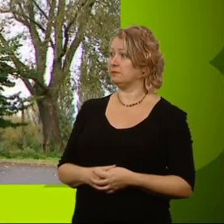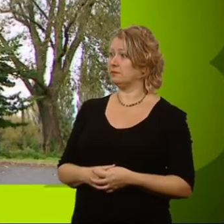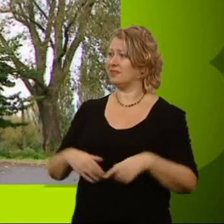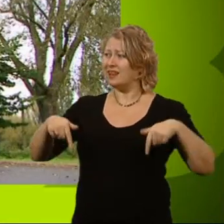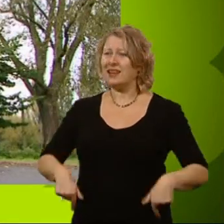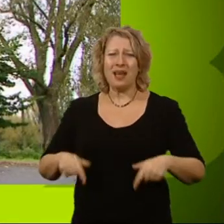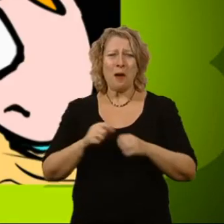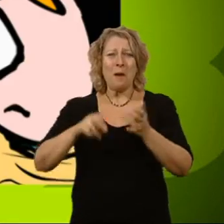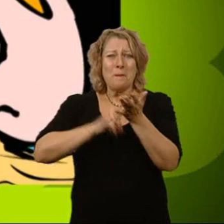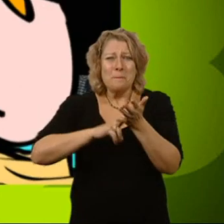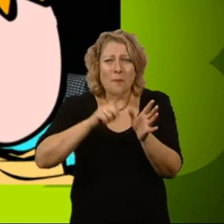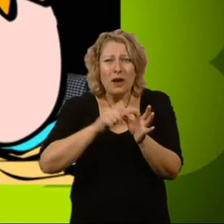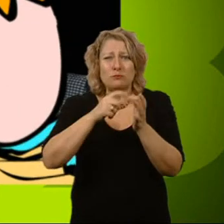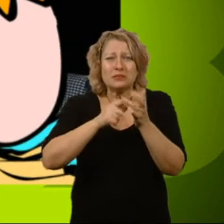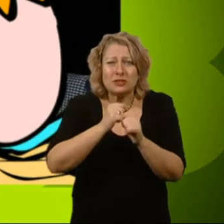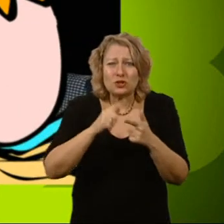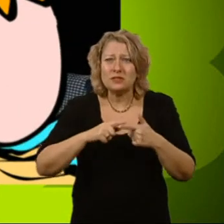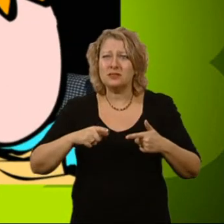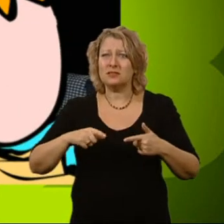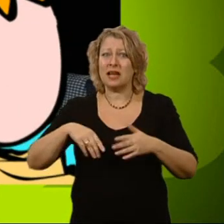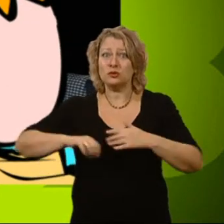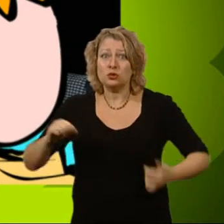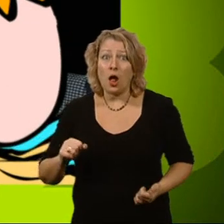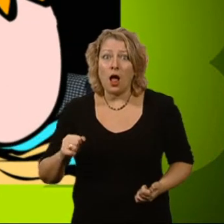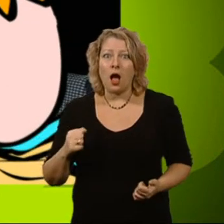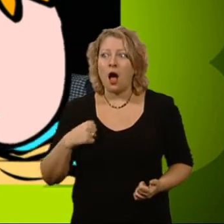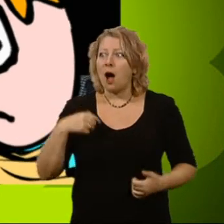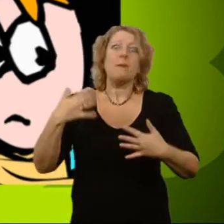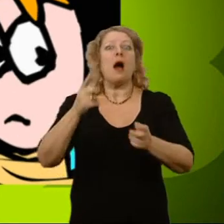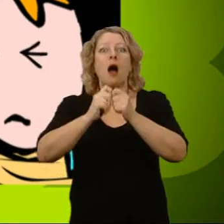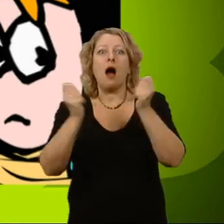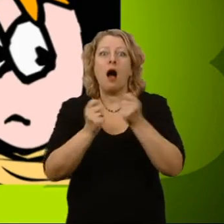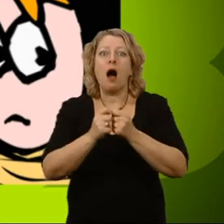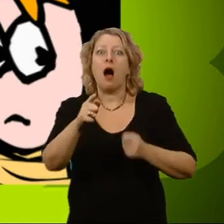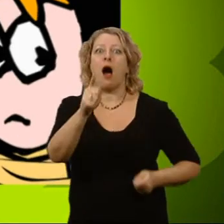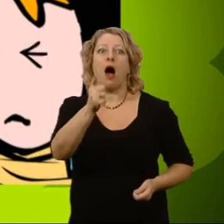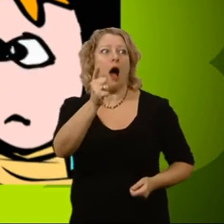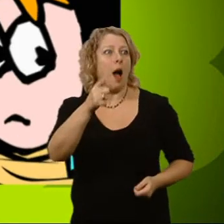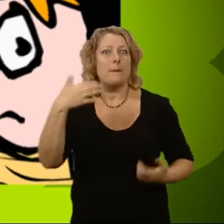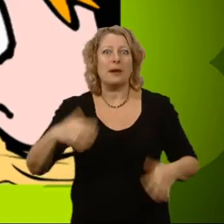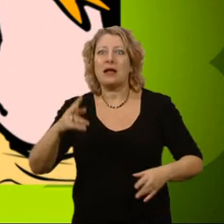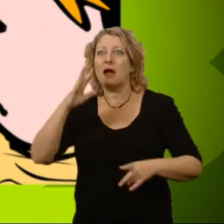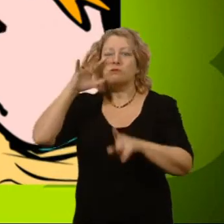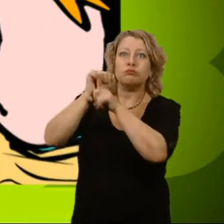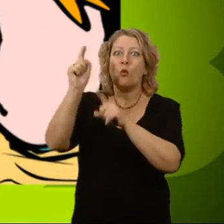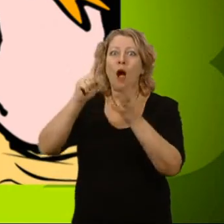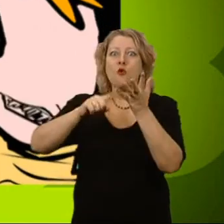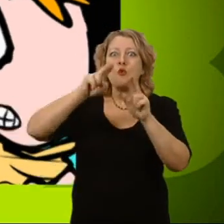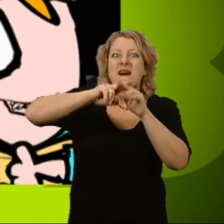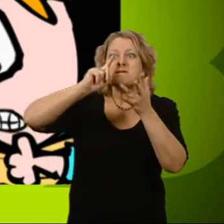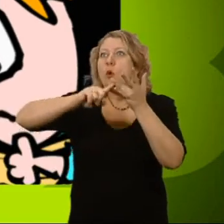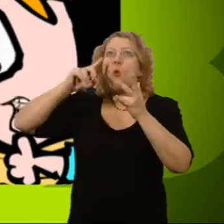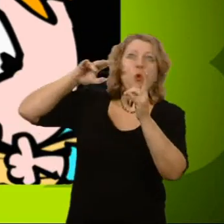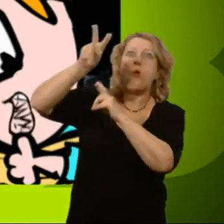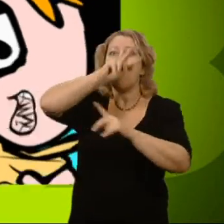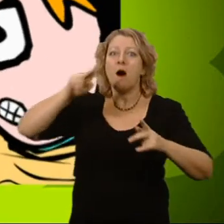This is Bonnybridge. Bonnybridge is in Scotland. I read a magazine article about this. This is where they've had all those UFO sightings.